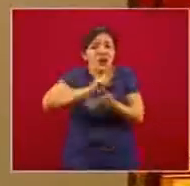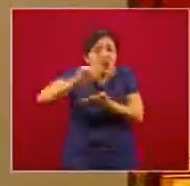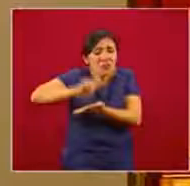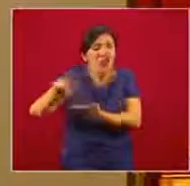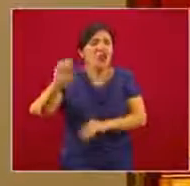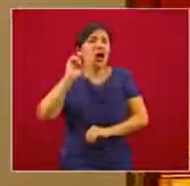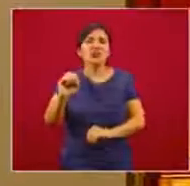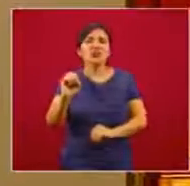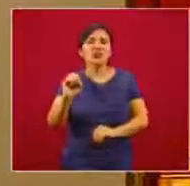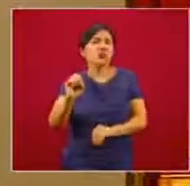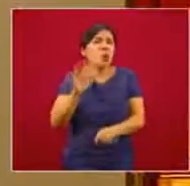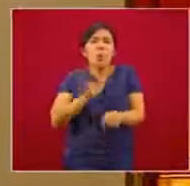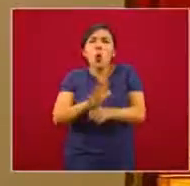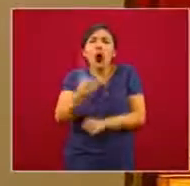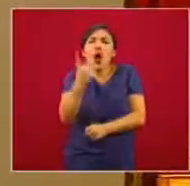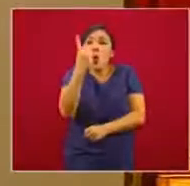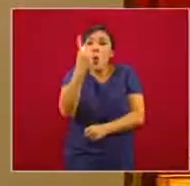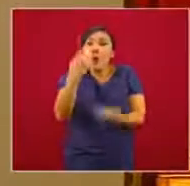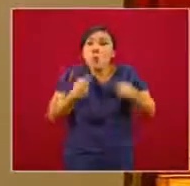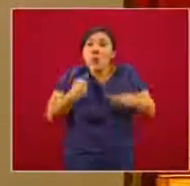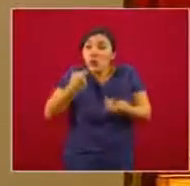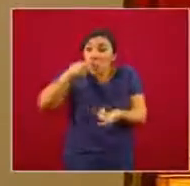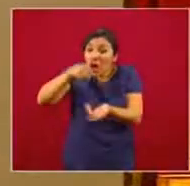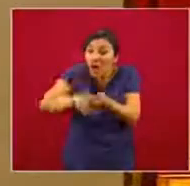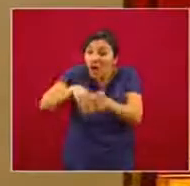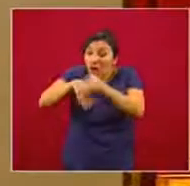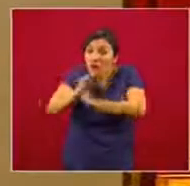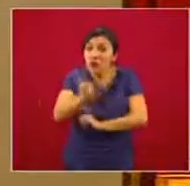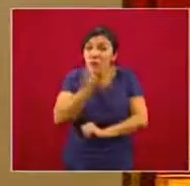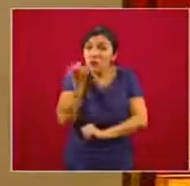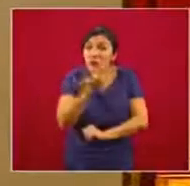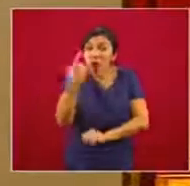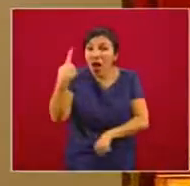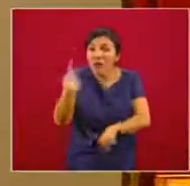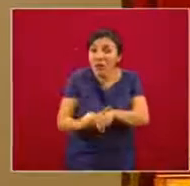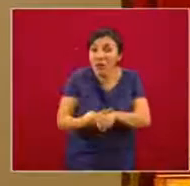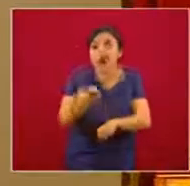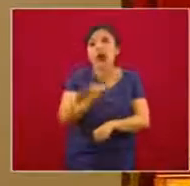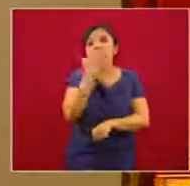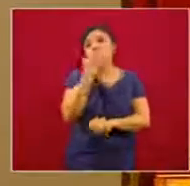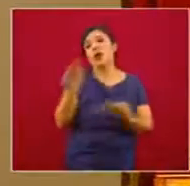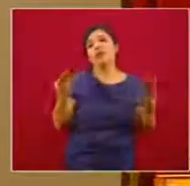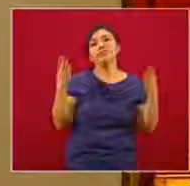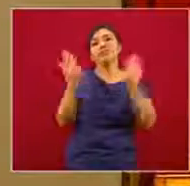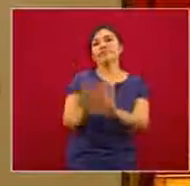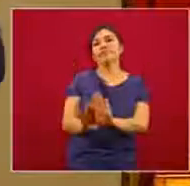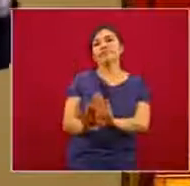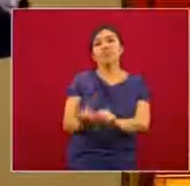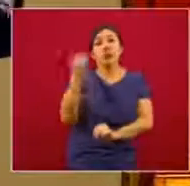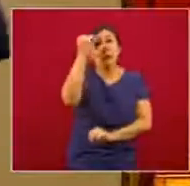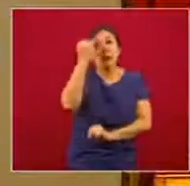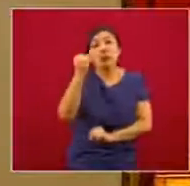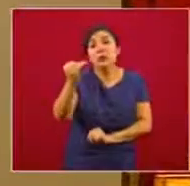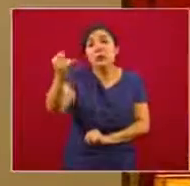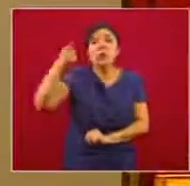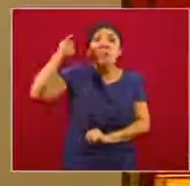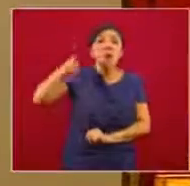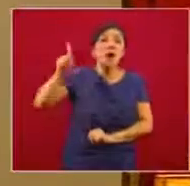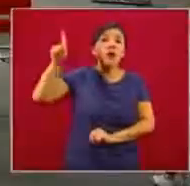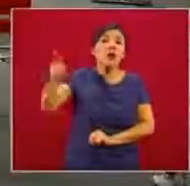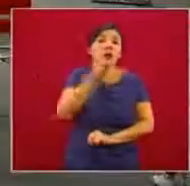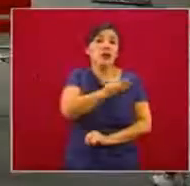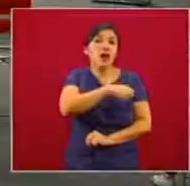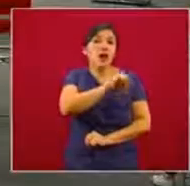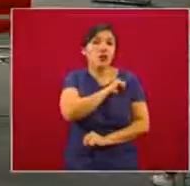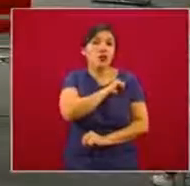of who that might be, maybe teacher, student, or any type of